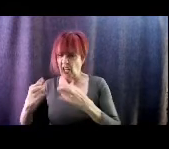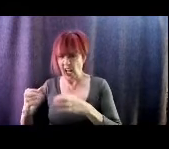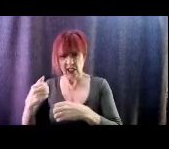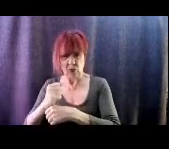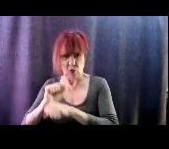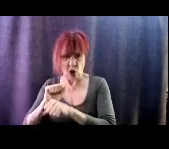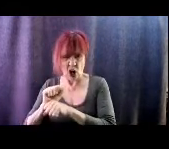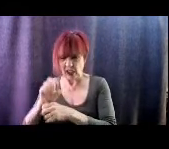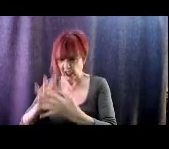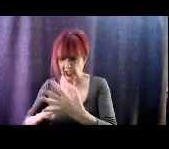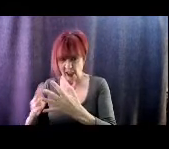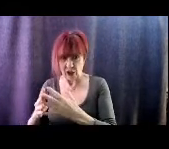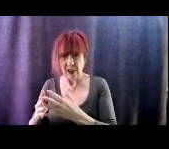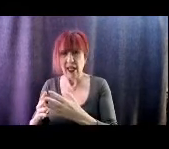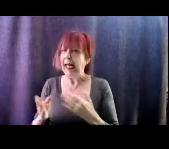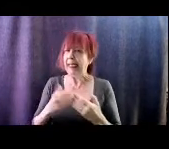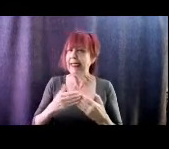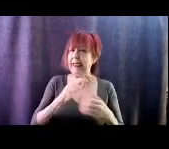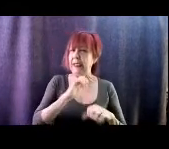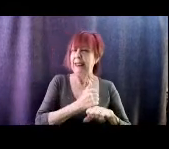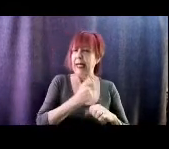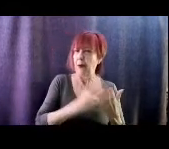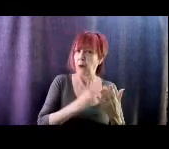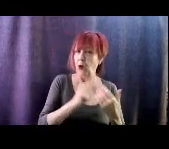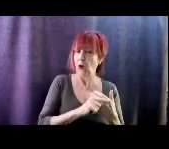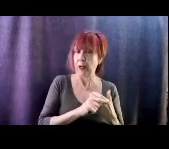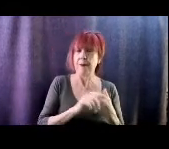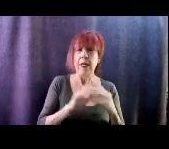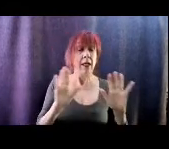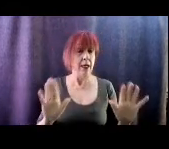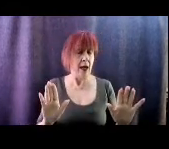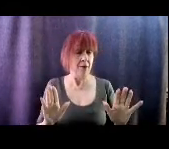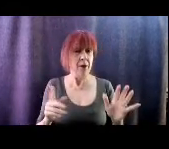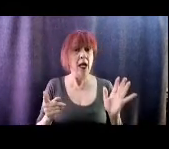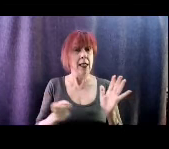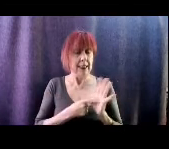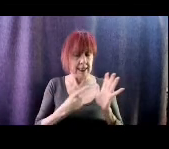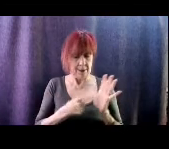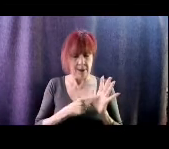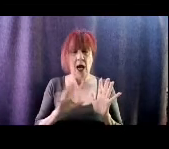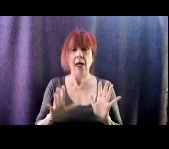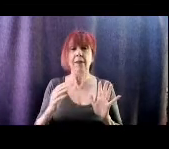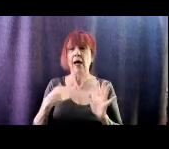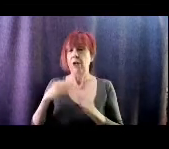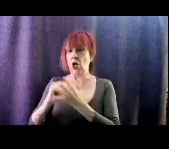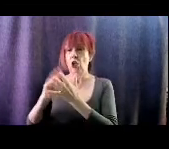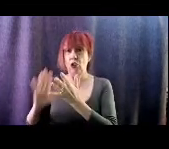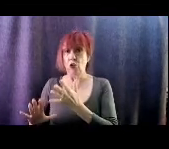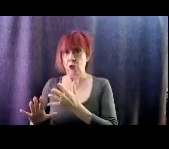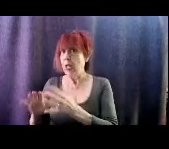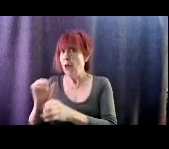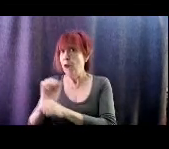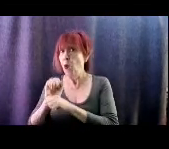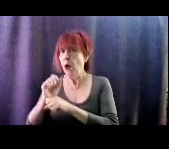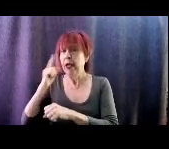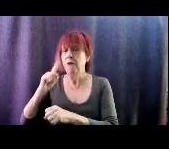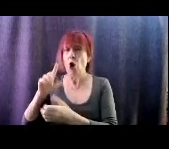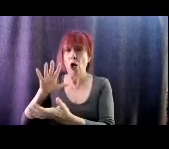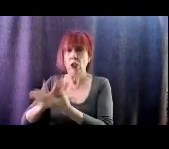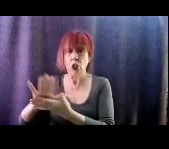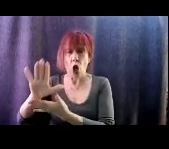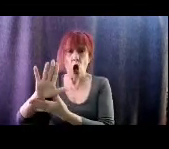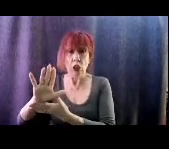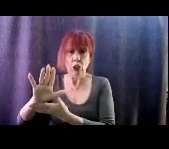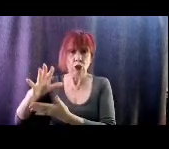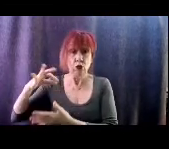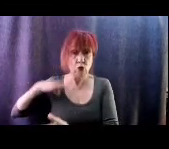going with these students. A lot of times, though, we do have students that are working for credits. And so what we try